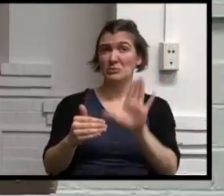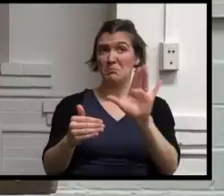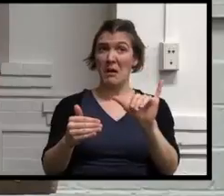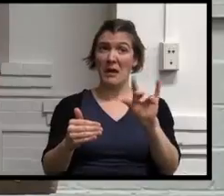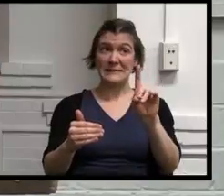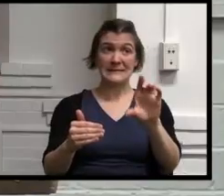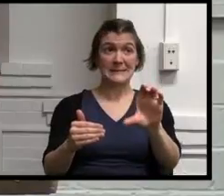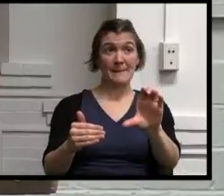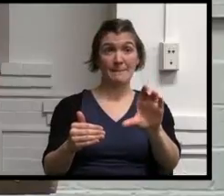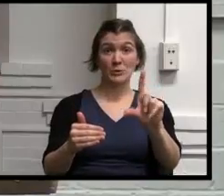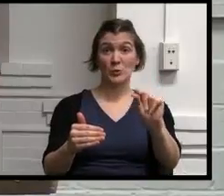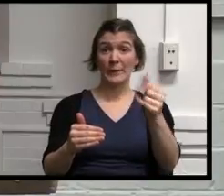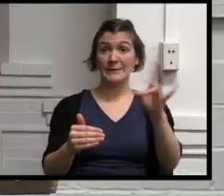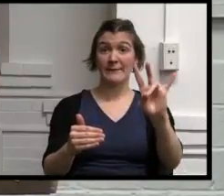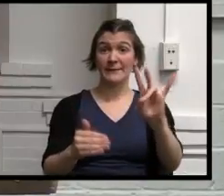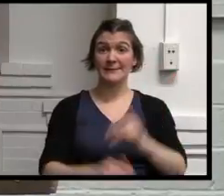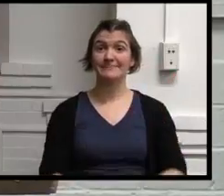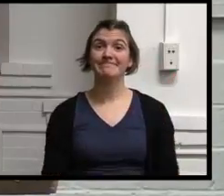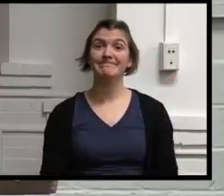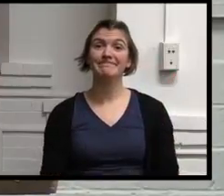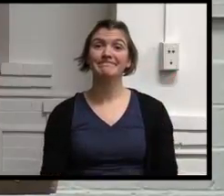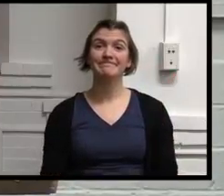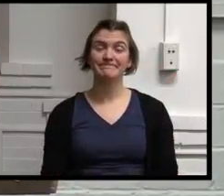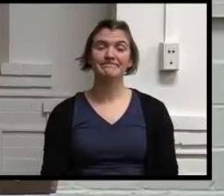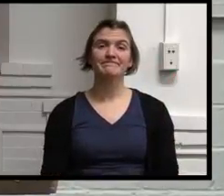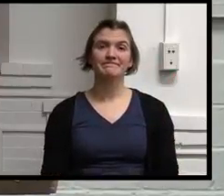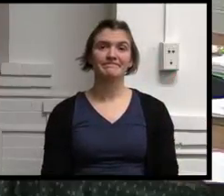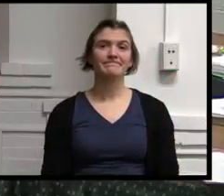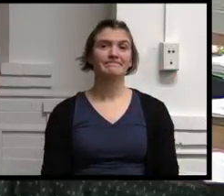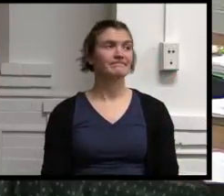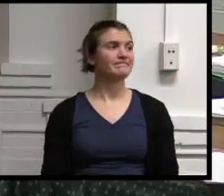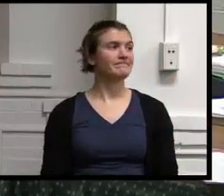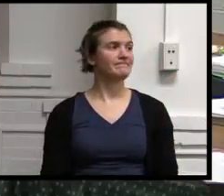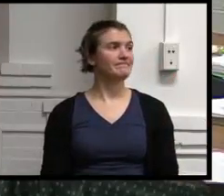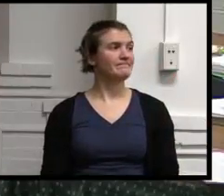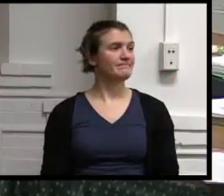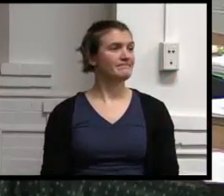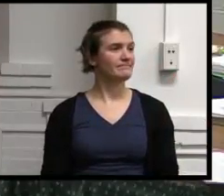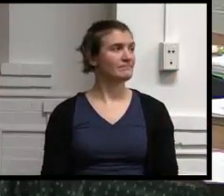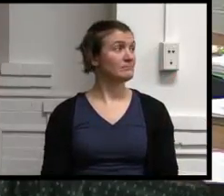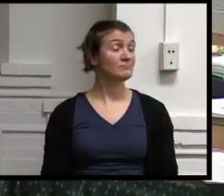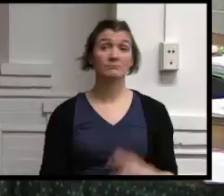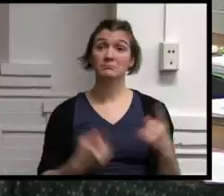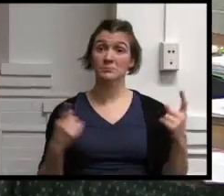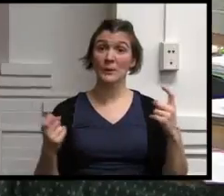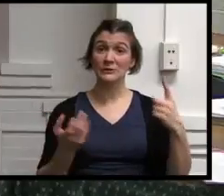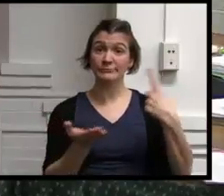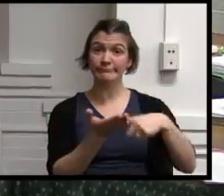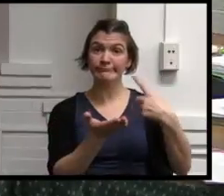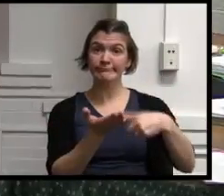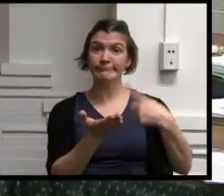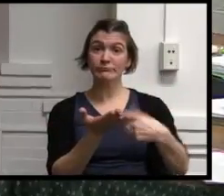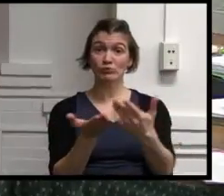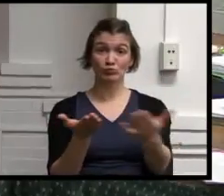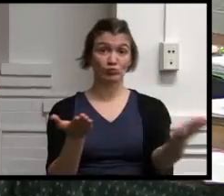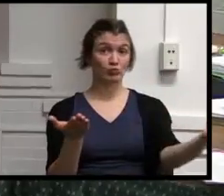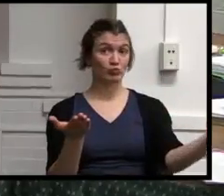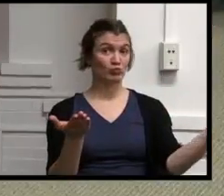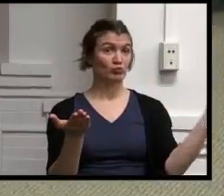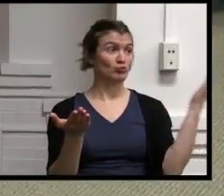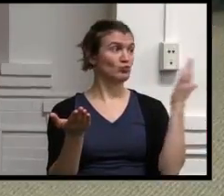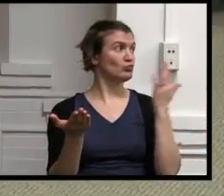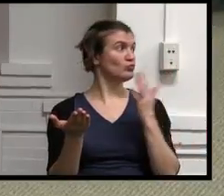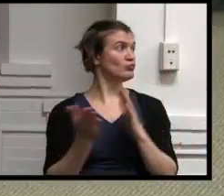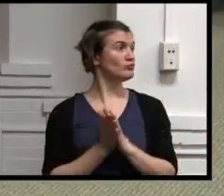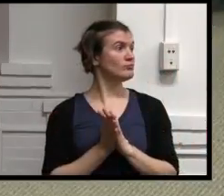year of 2017. Anybody on the board have any questions or comments?